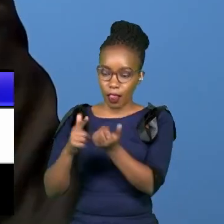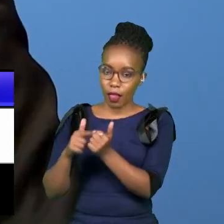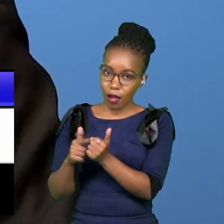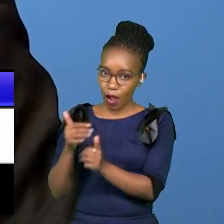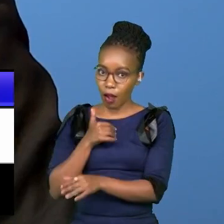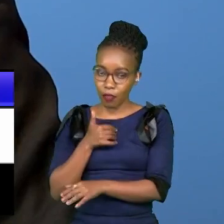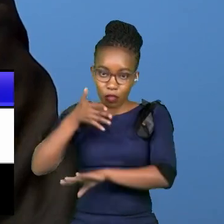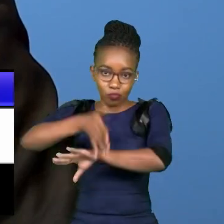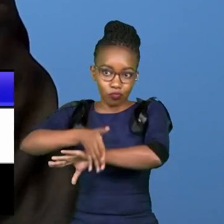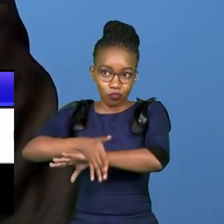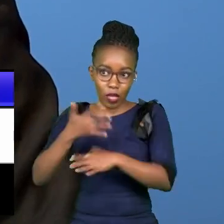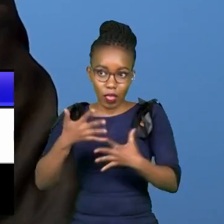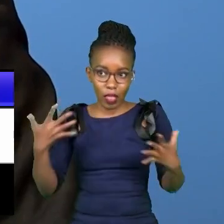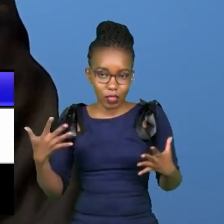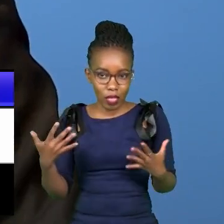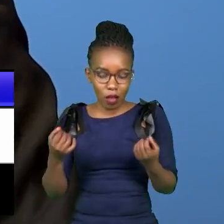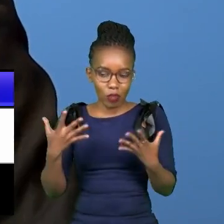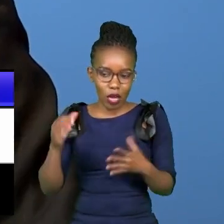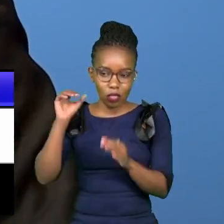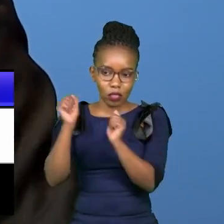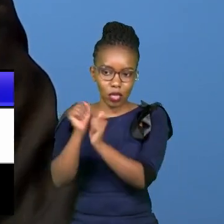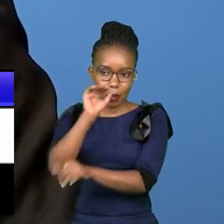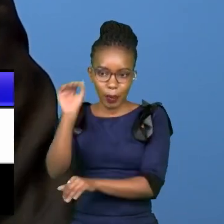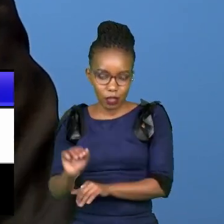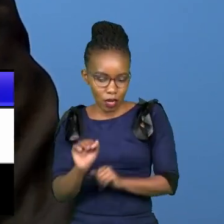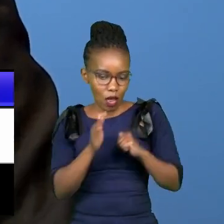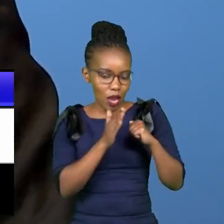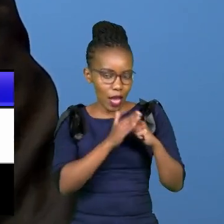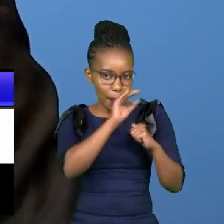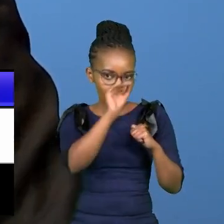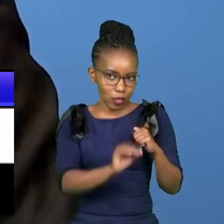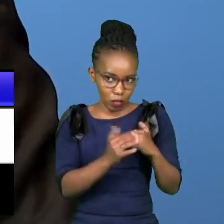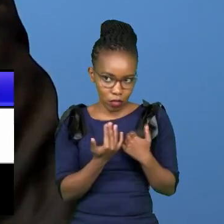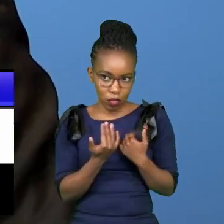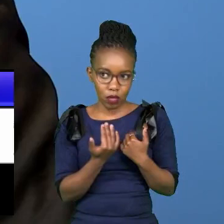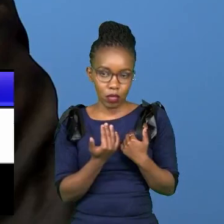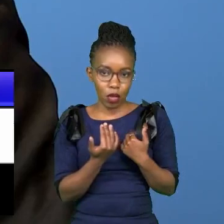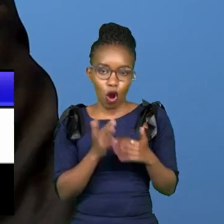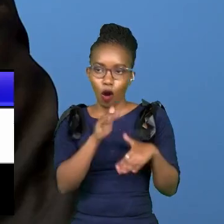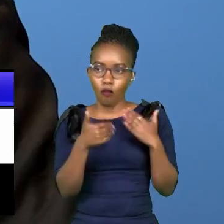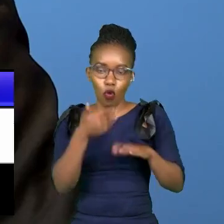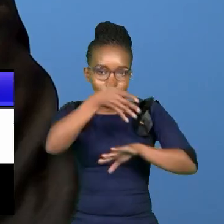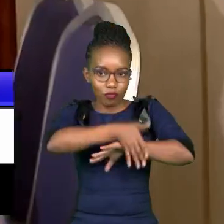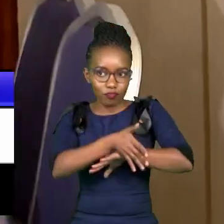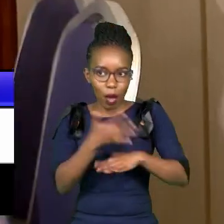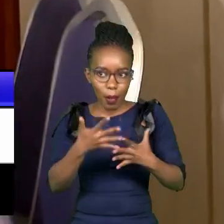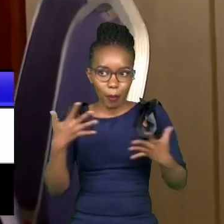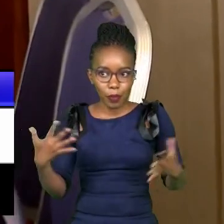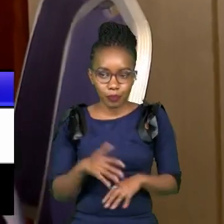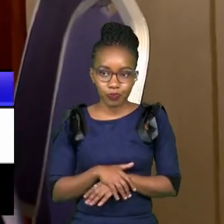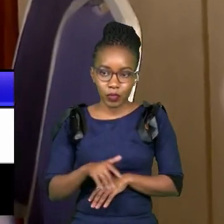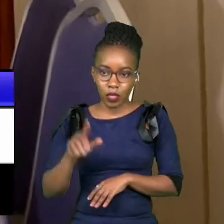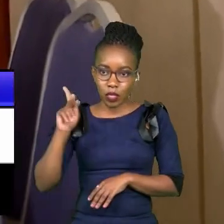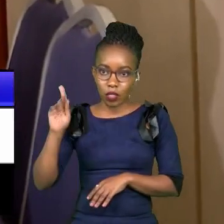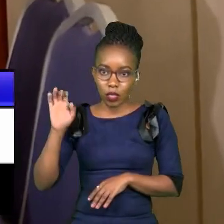find that counterfeiting constitutes around 10%, around 9% of the total illicit goods. The Kenya Bureau